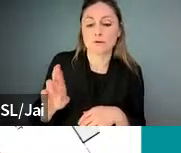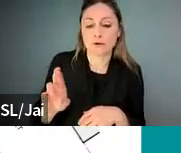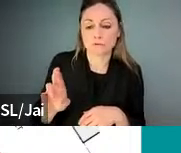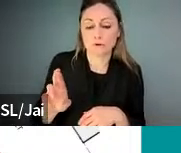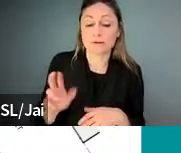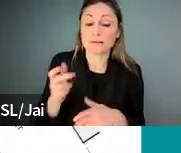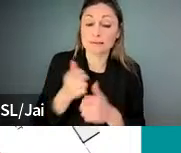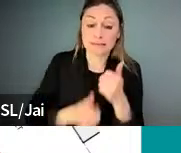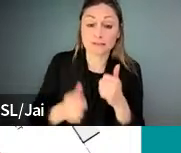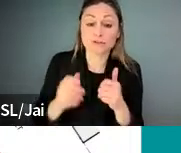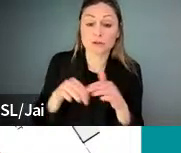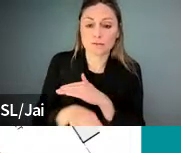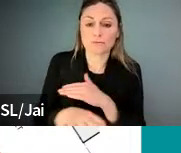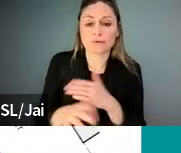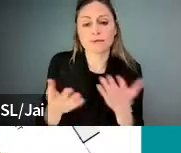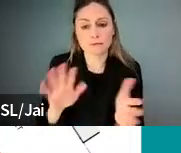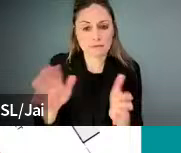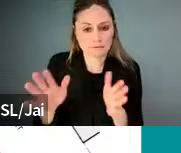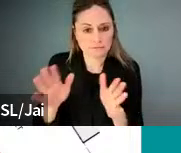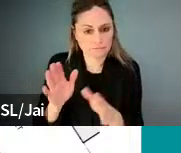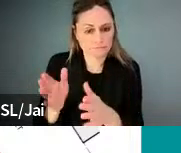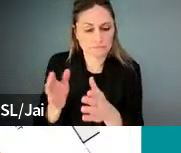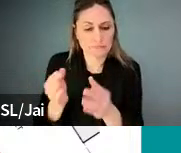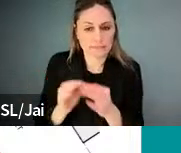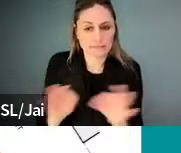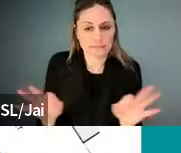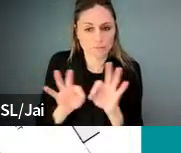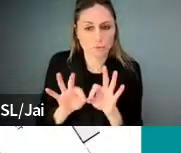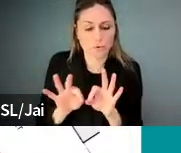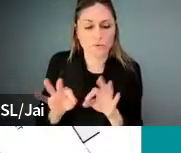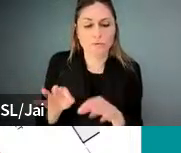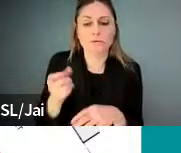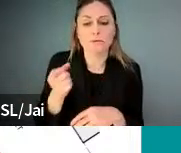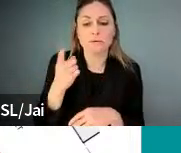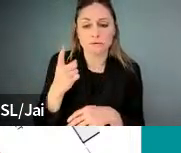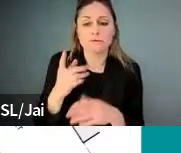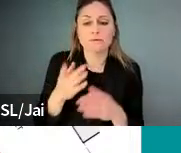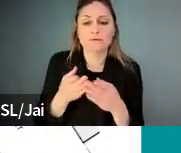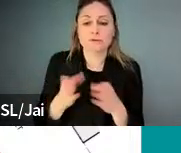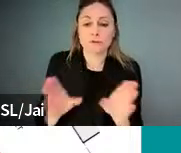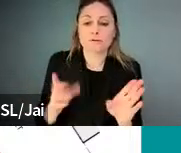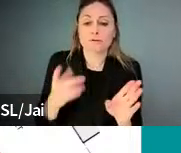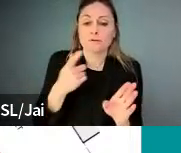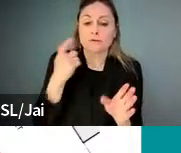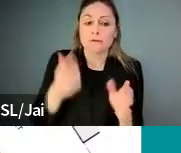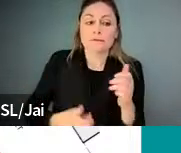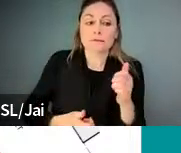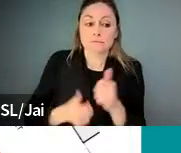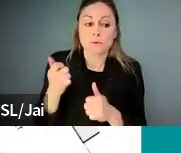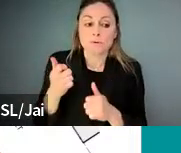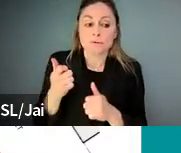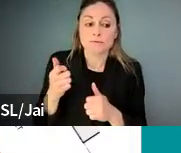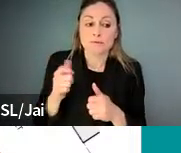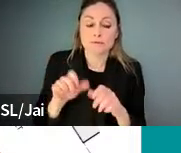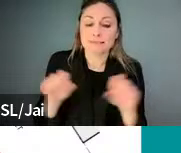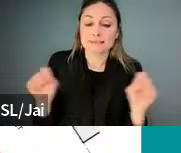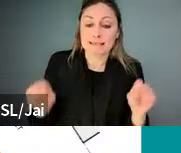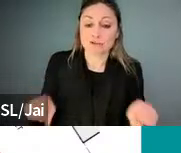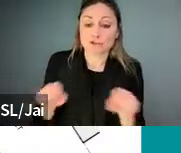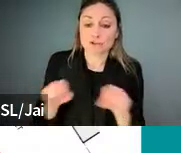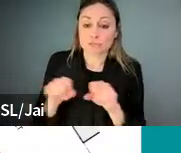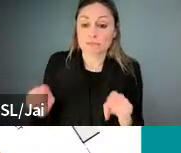entrance, and this is sort of an important thing to note out, generally because most of TriMet's stations